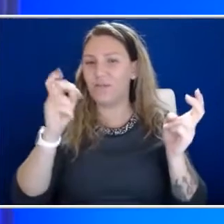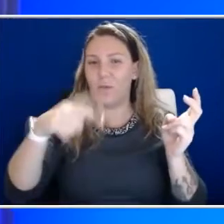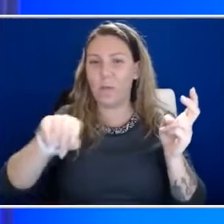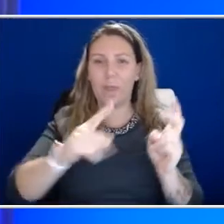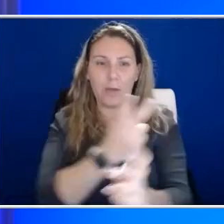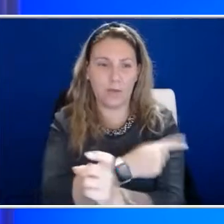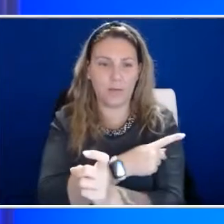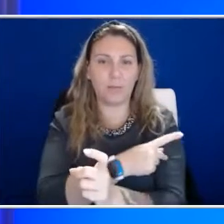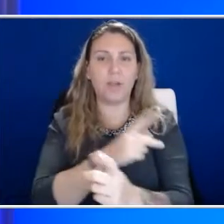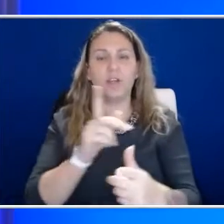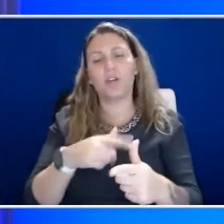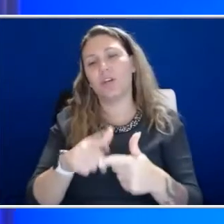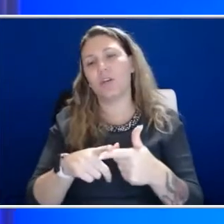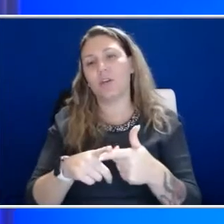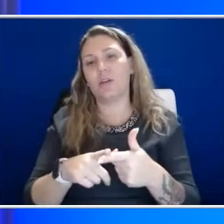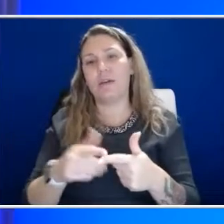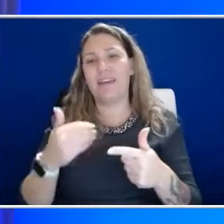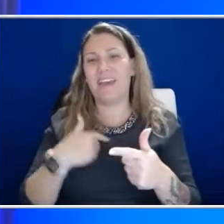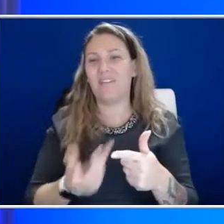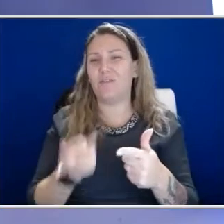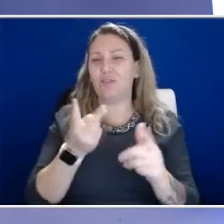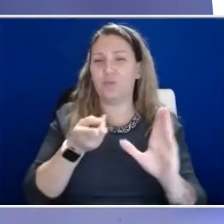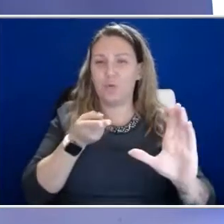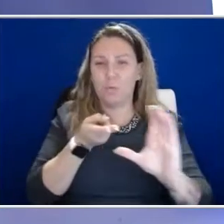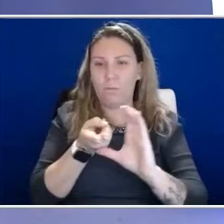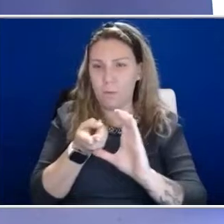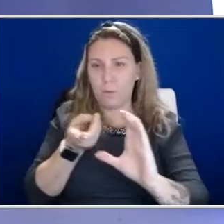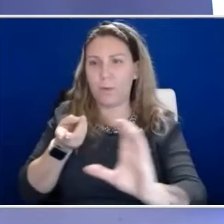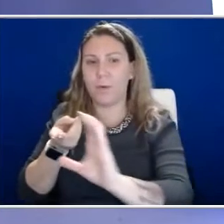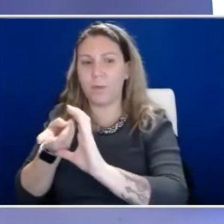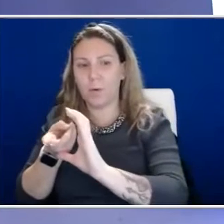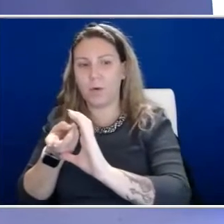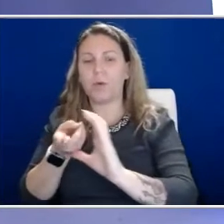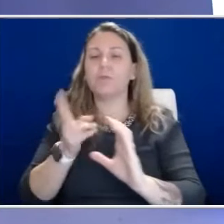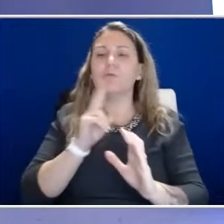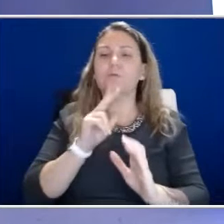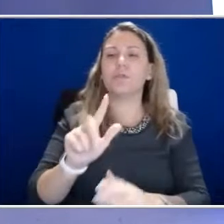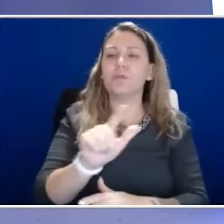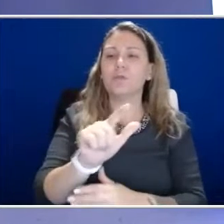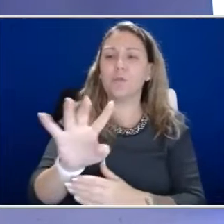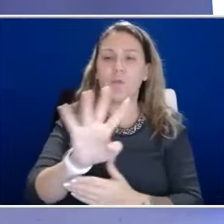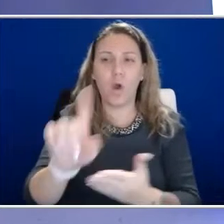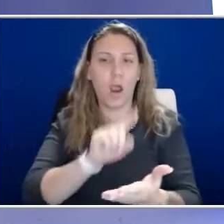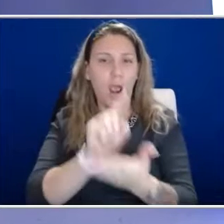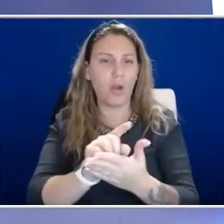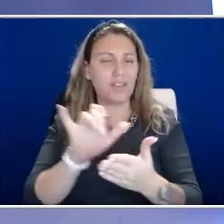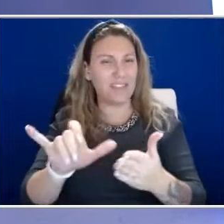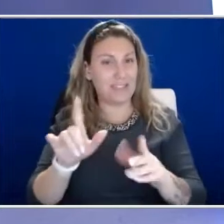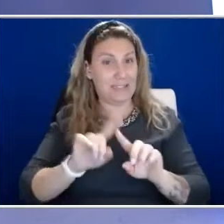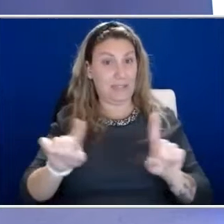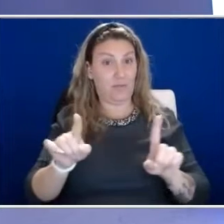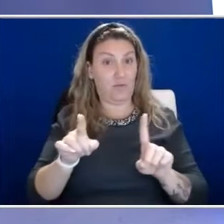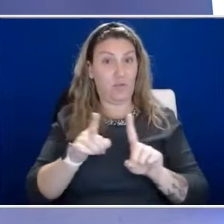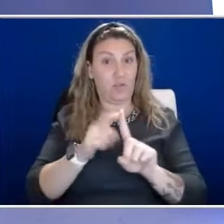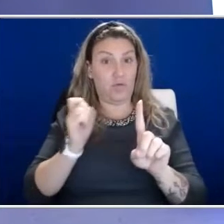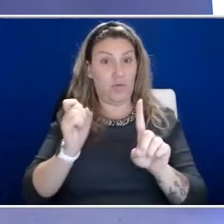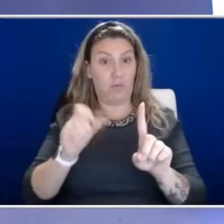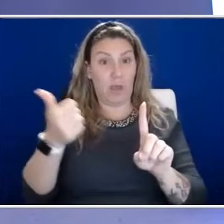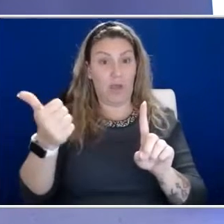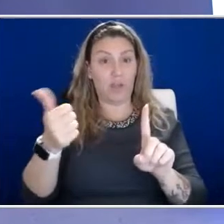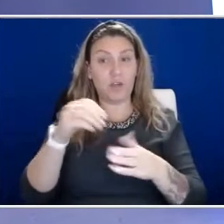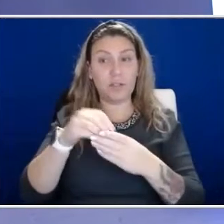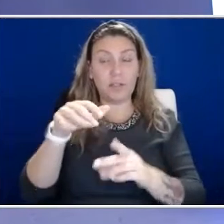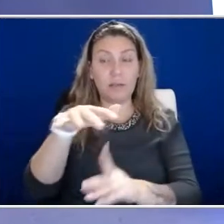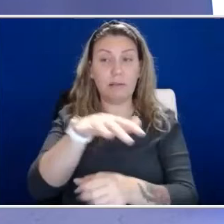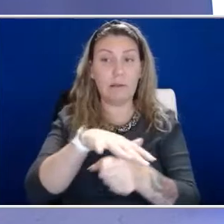have at least 2 dives in that first 24-hour period. And I got to sneak this in here because you said that's what differentiates us from others in the area. We're the only